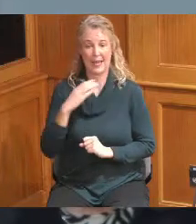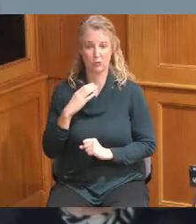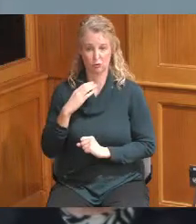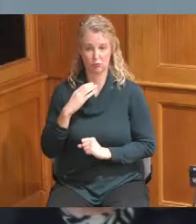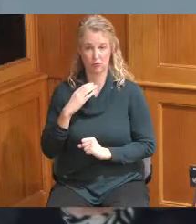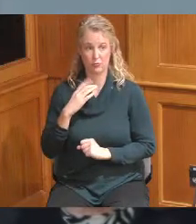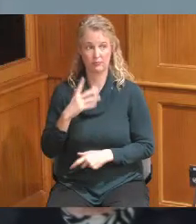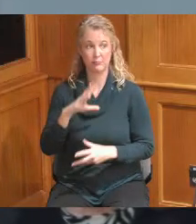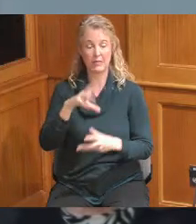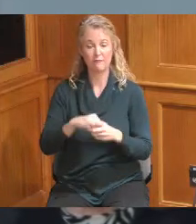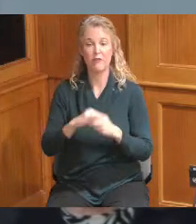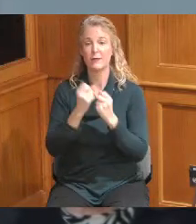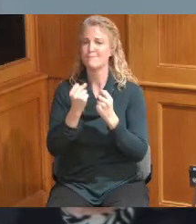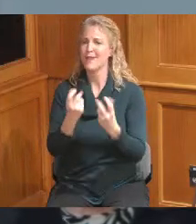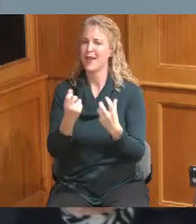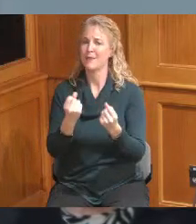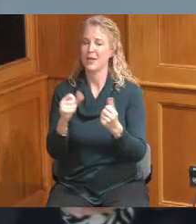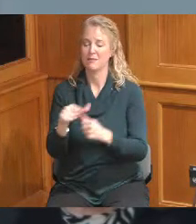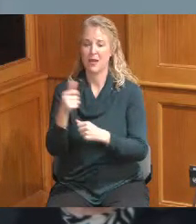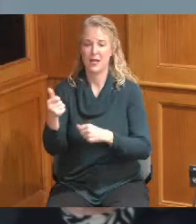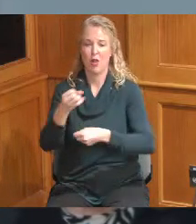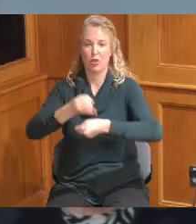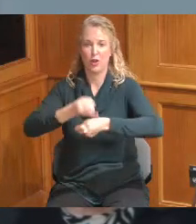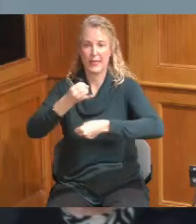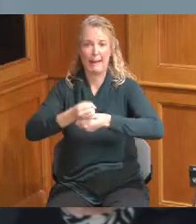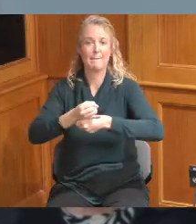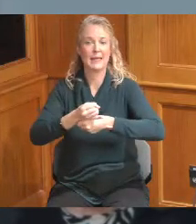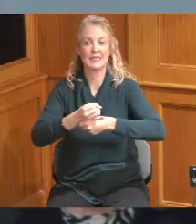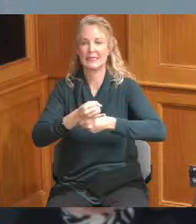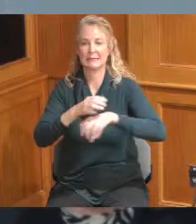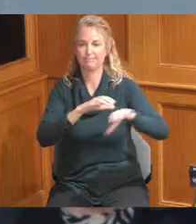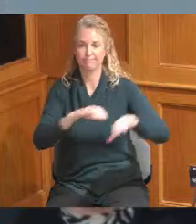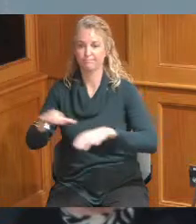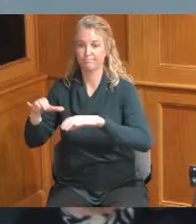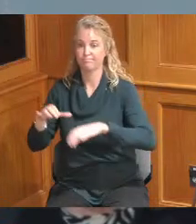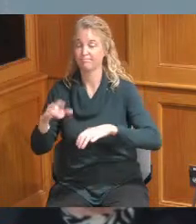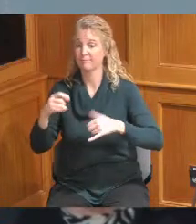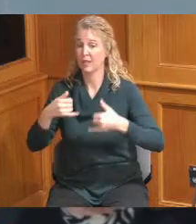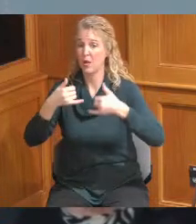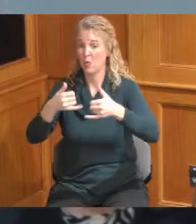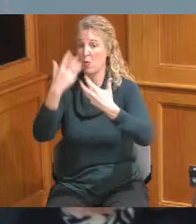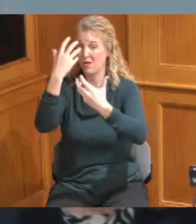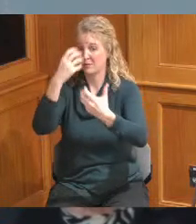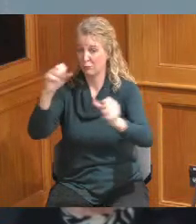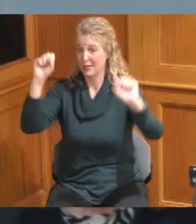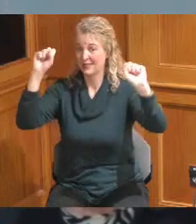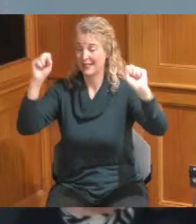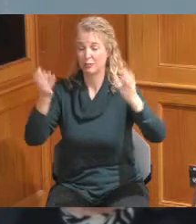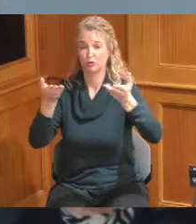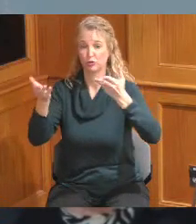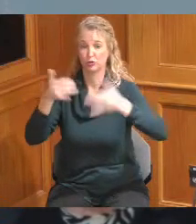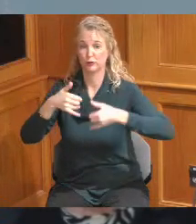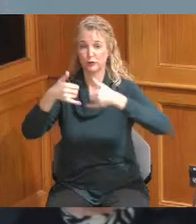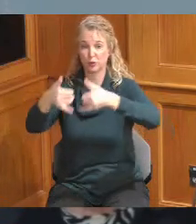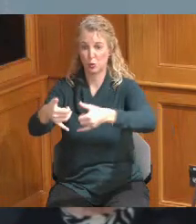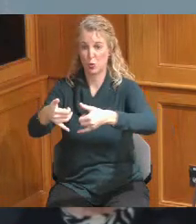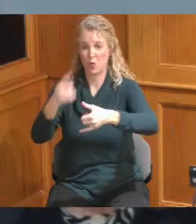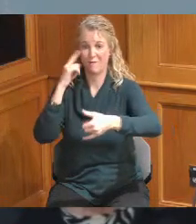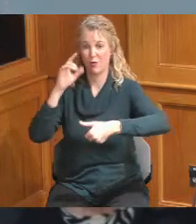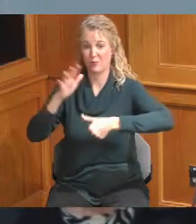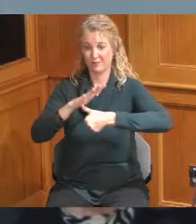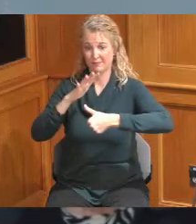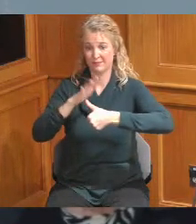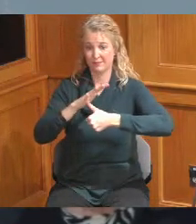and was involved in many other campus organizations. Judge Moore was awarded the Presidential Service Award in his senior